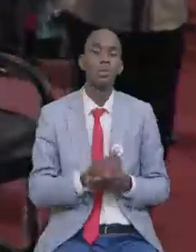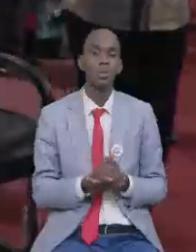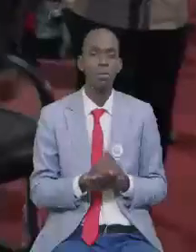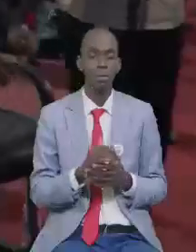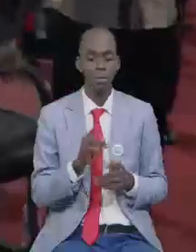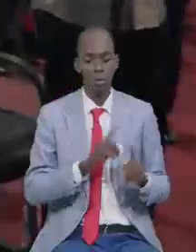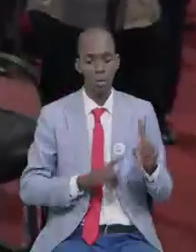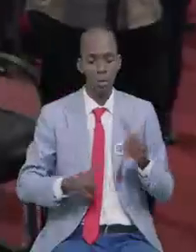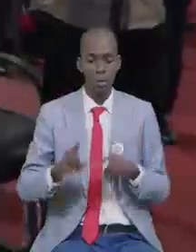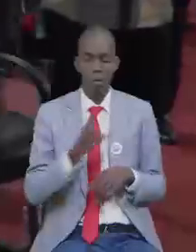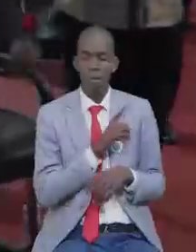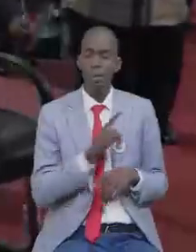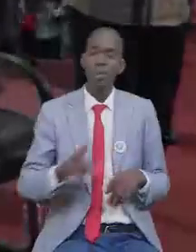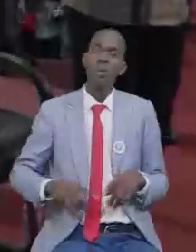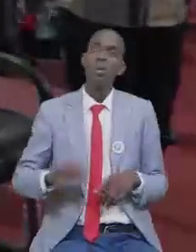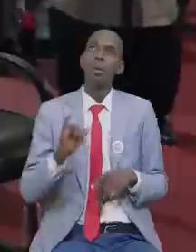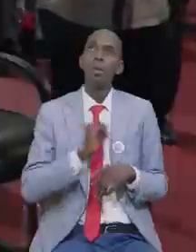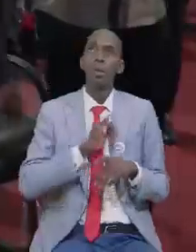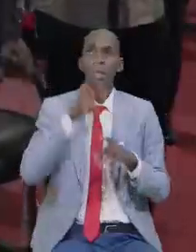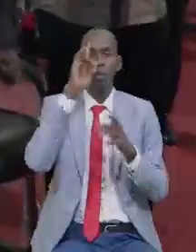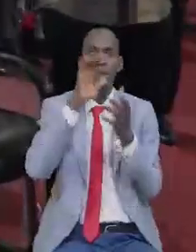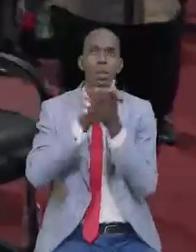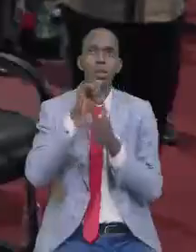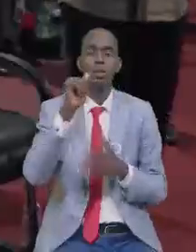Lord, I believe.